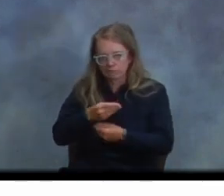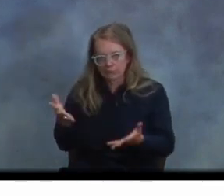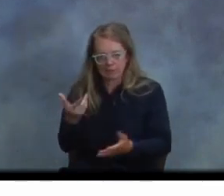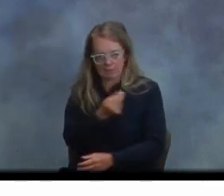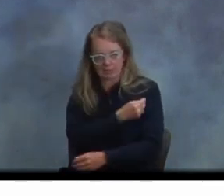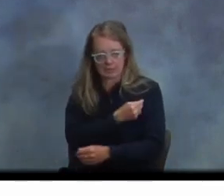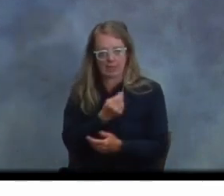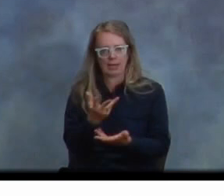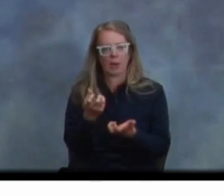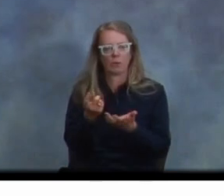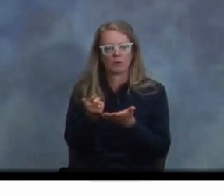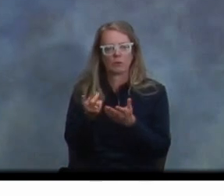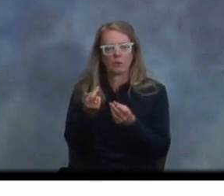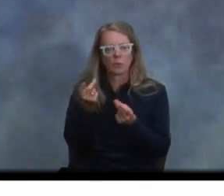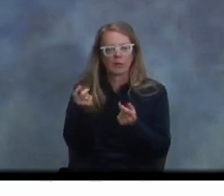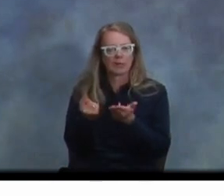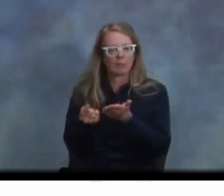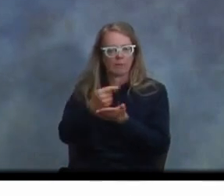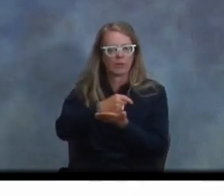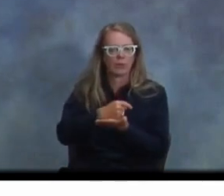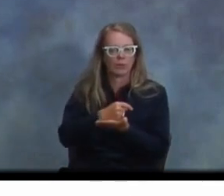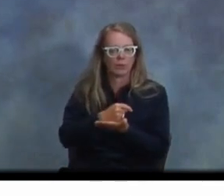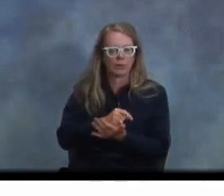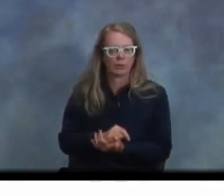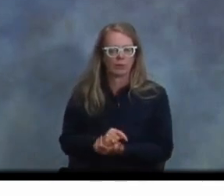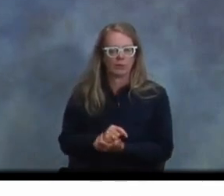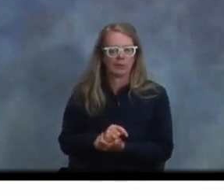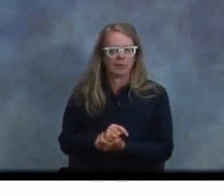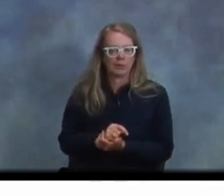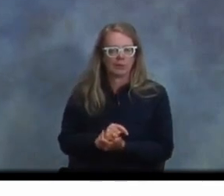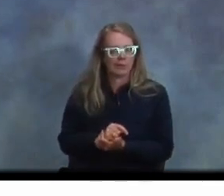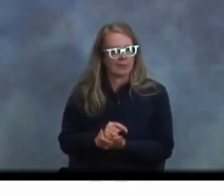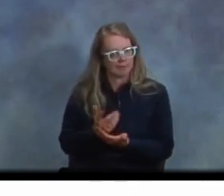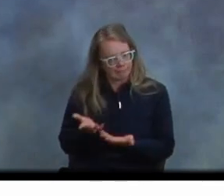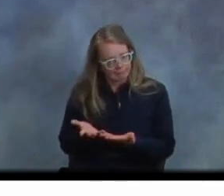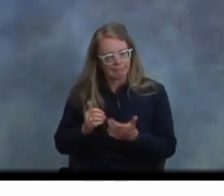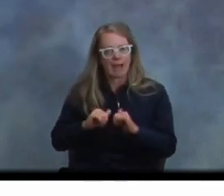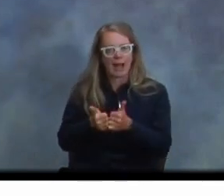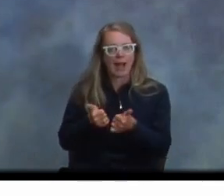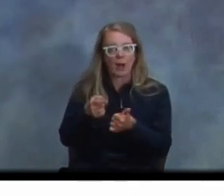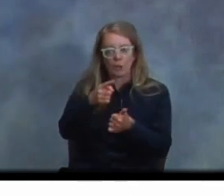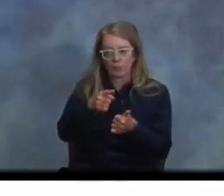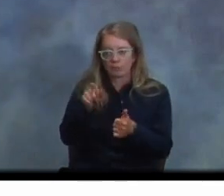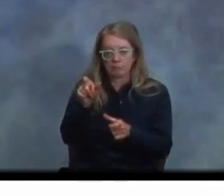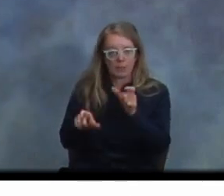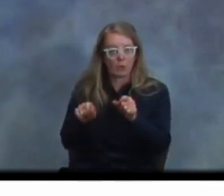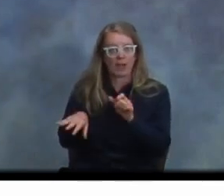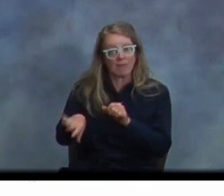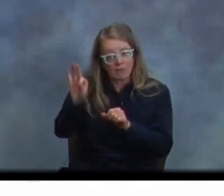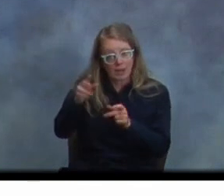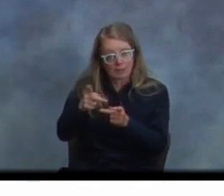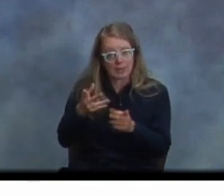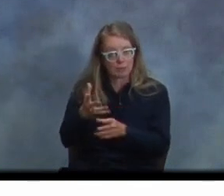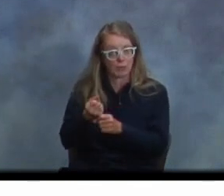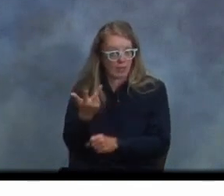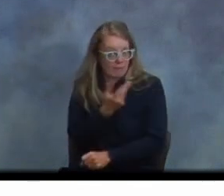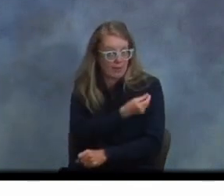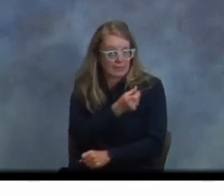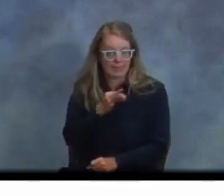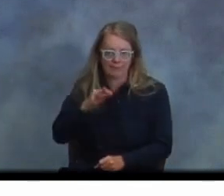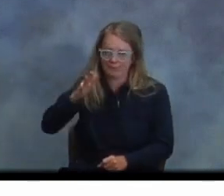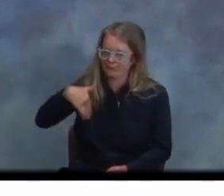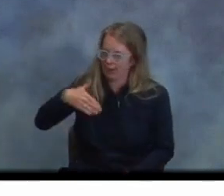to review just how folks can find a vaccine provider if they have not already